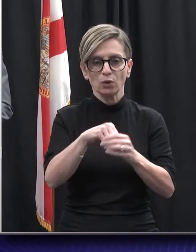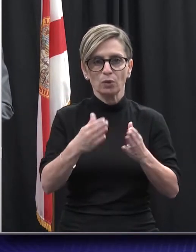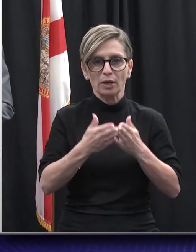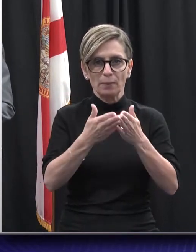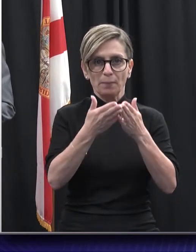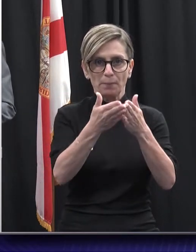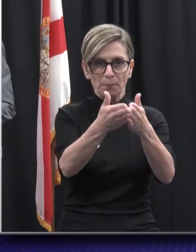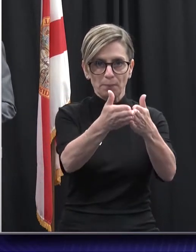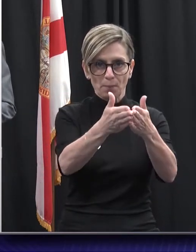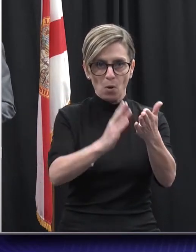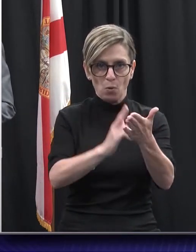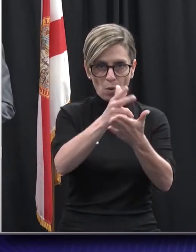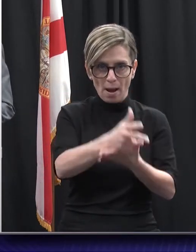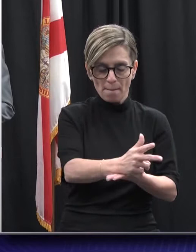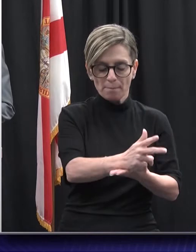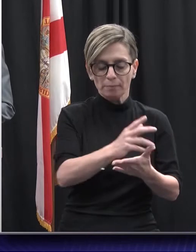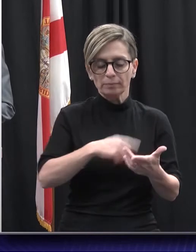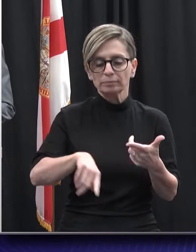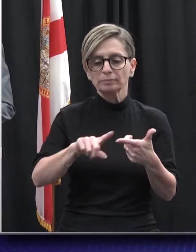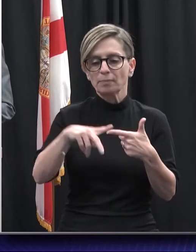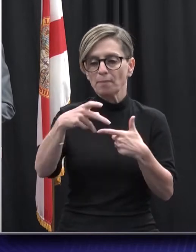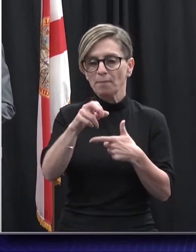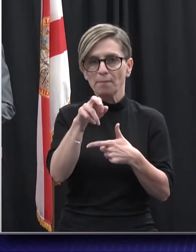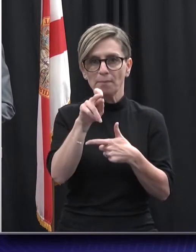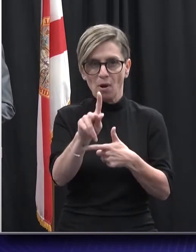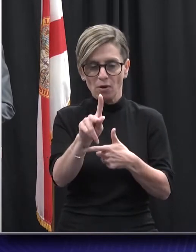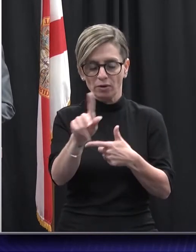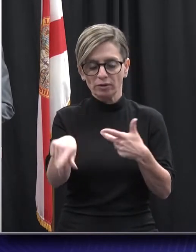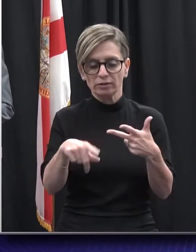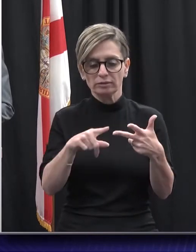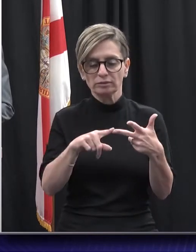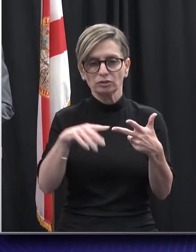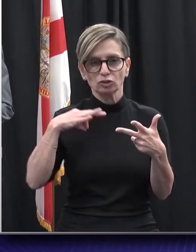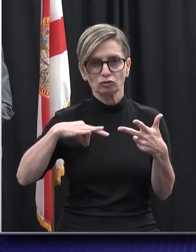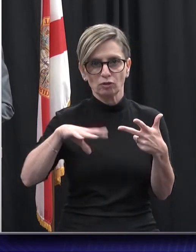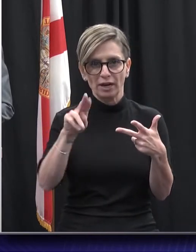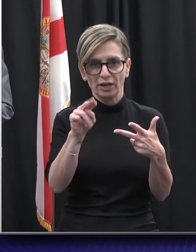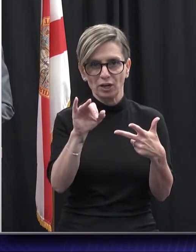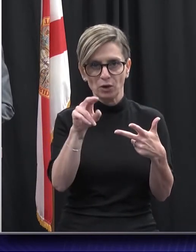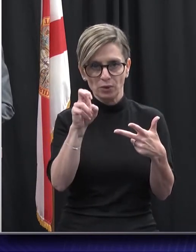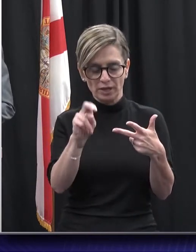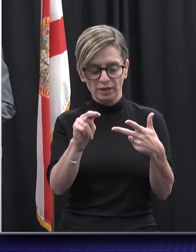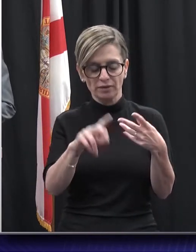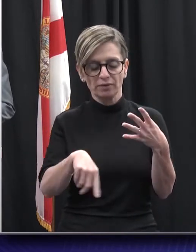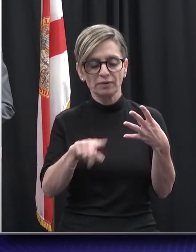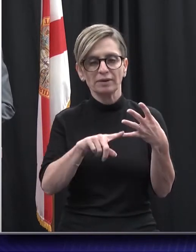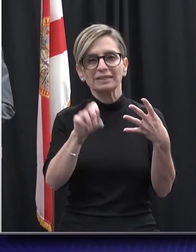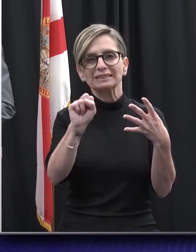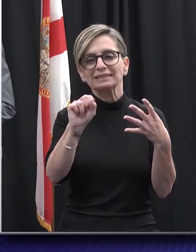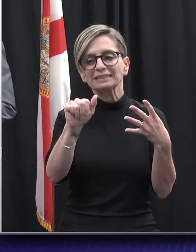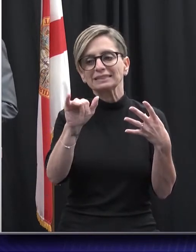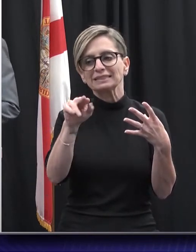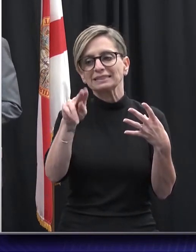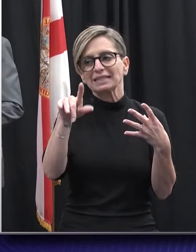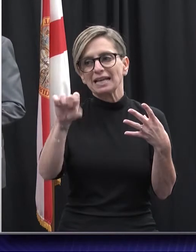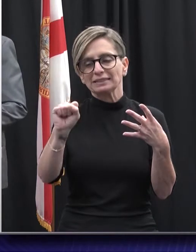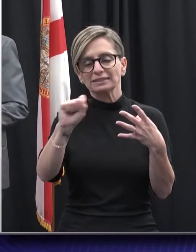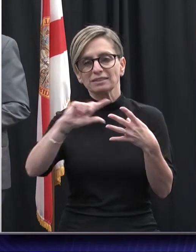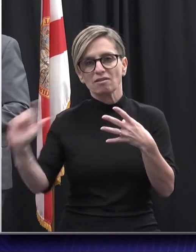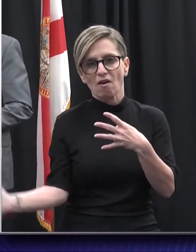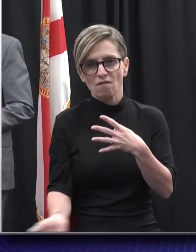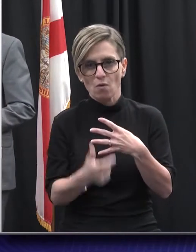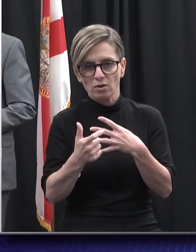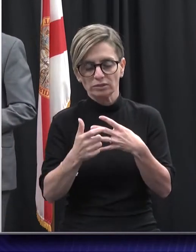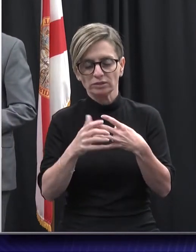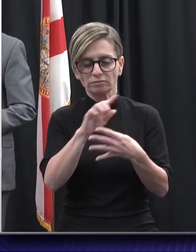parks, the Mid-Florida Credit Union Events Center, and our Saints Golf Course. We've received a number of